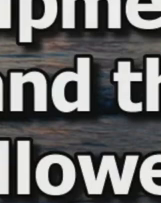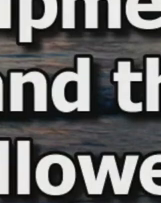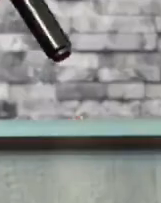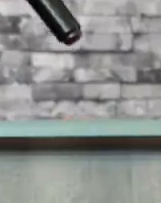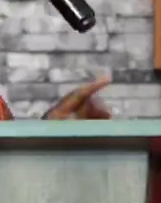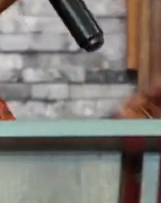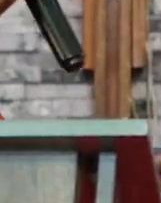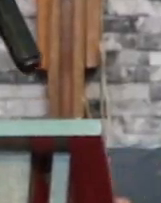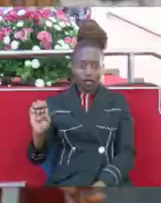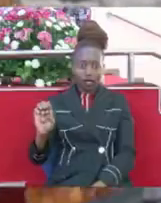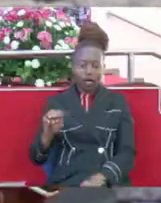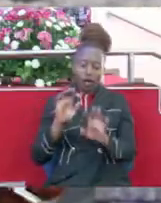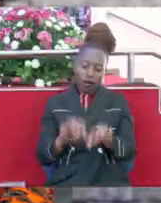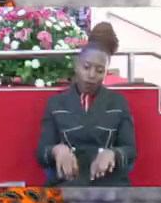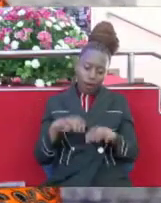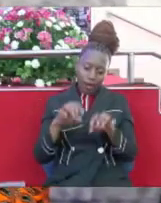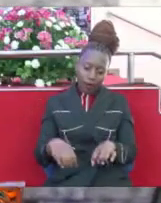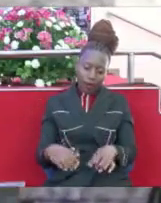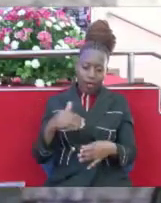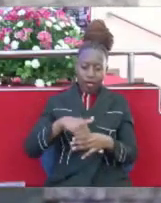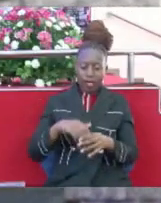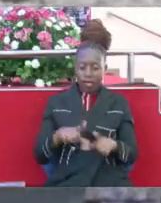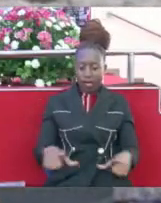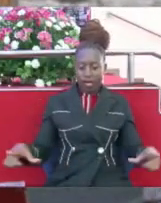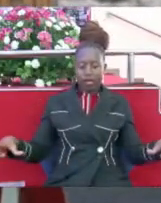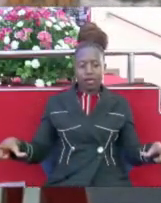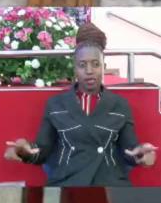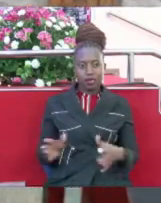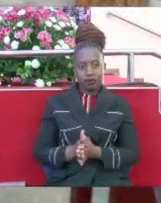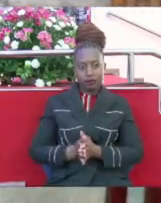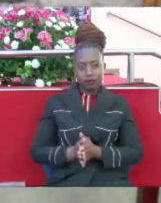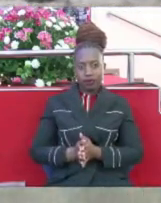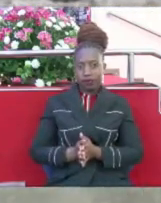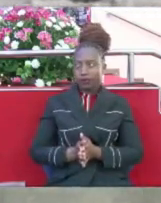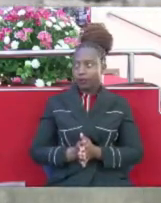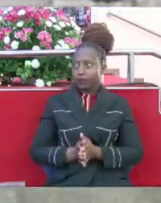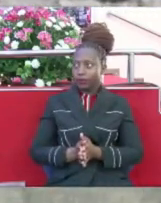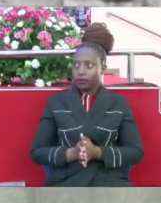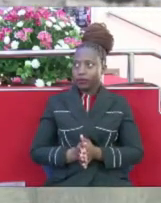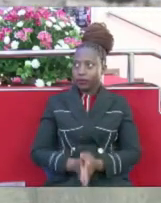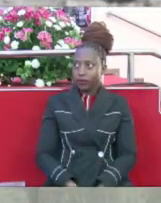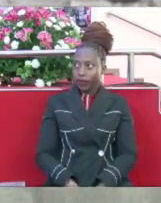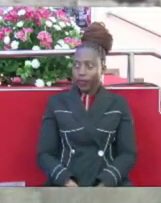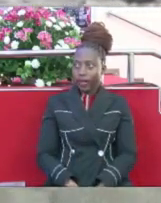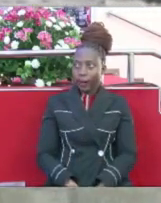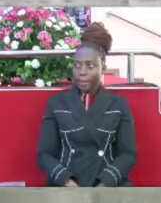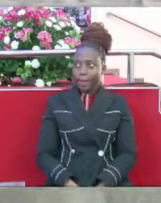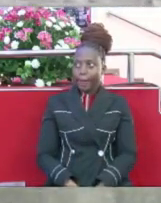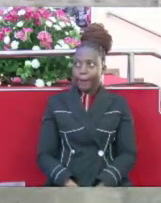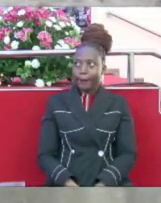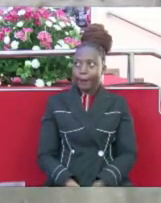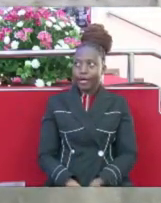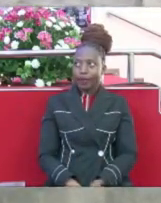of Shaphat, plowing in the field. Kwa hivyo Elia anaenda anampata Elisha mwana wa Shafati pale akilima na ng'ombe zake.